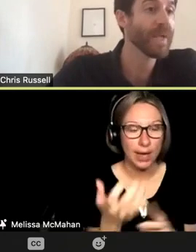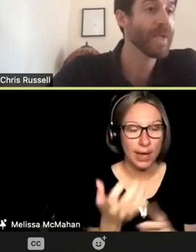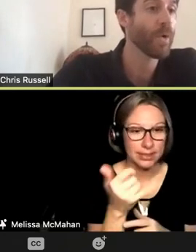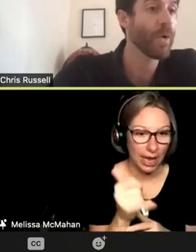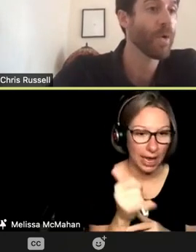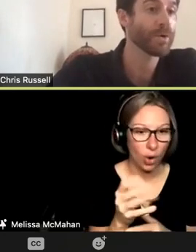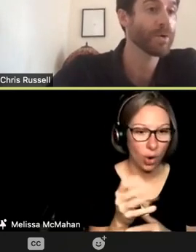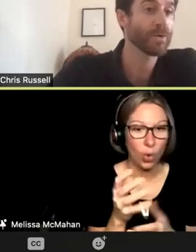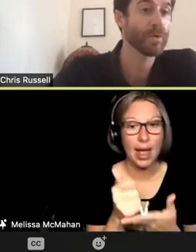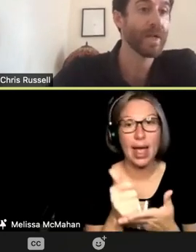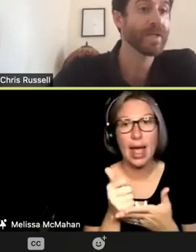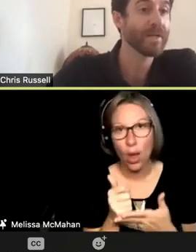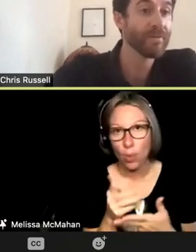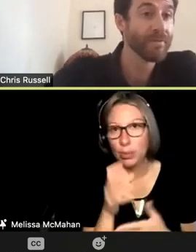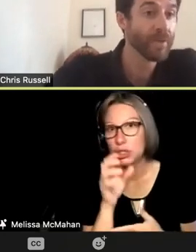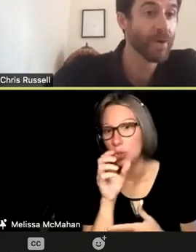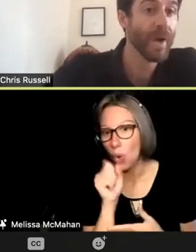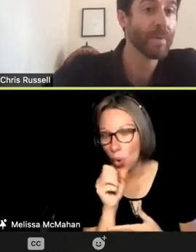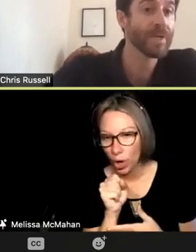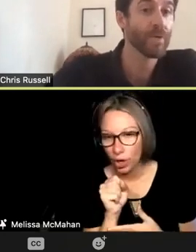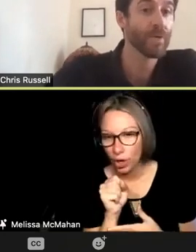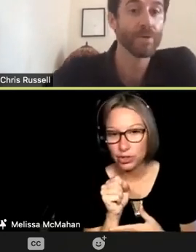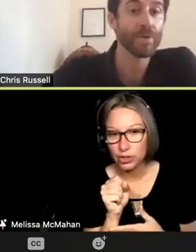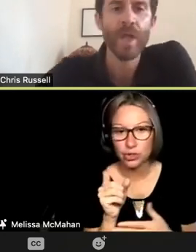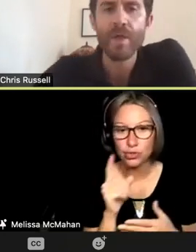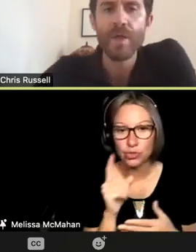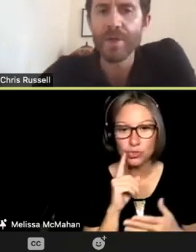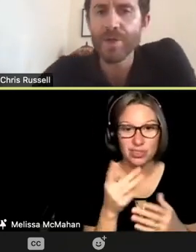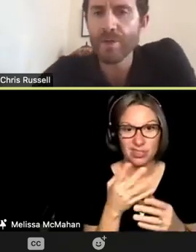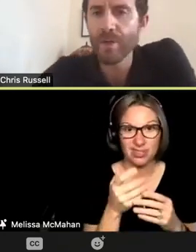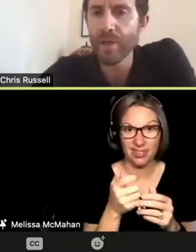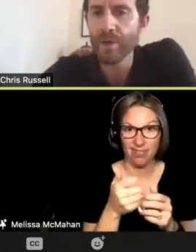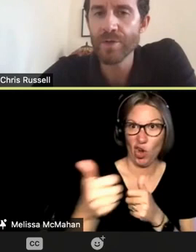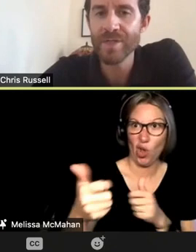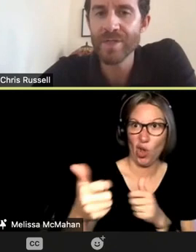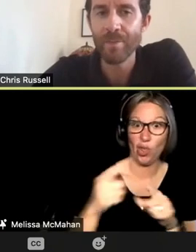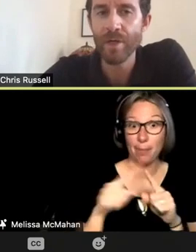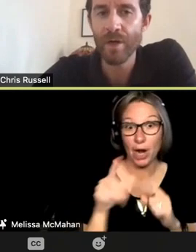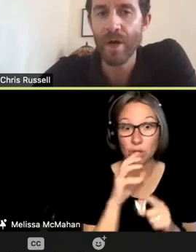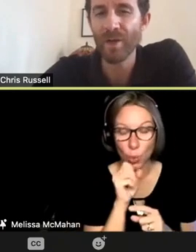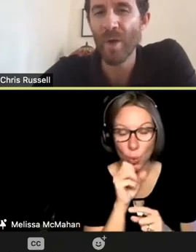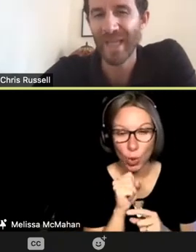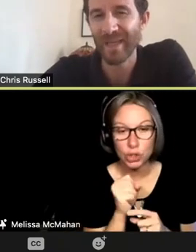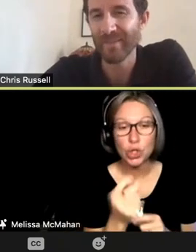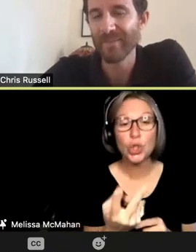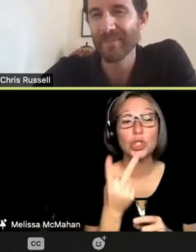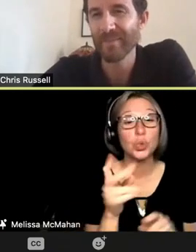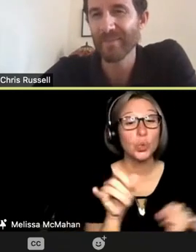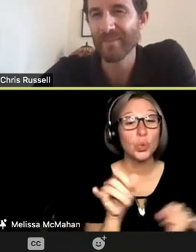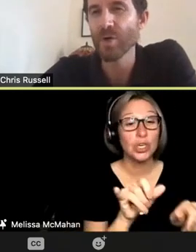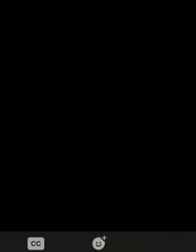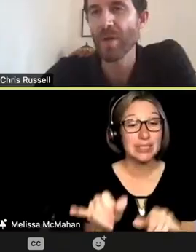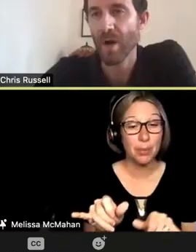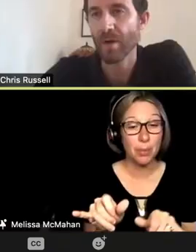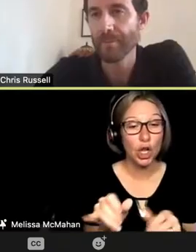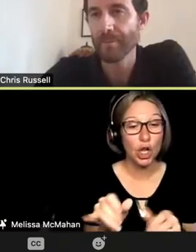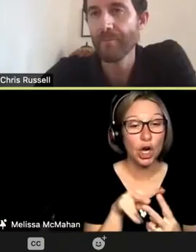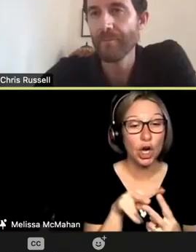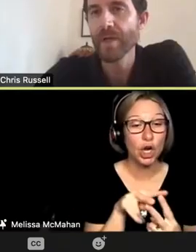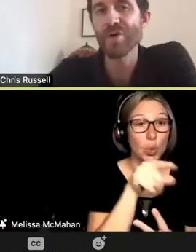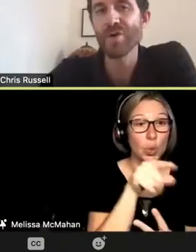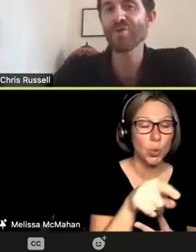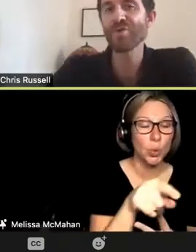word help? It's orange. And it's even further away, but it's orange. The two that look too similar are U and E. Those would be